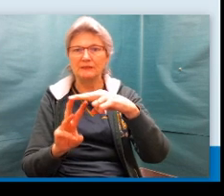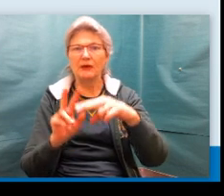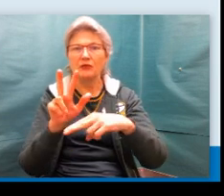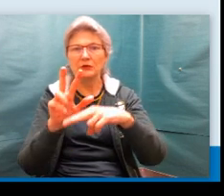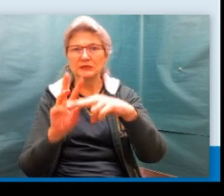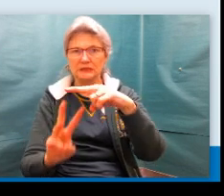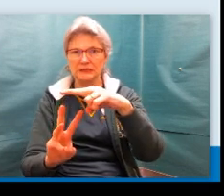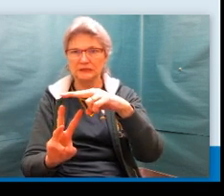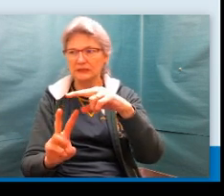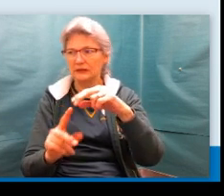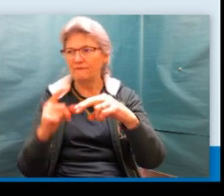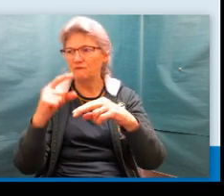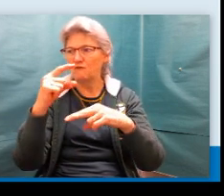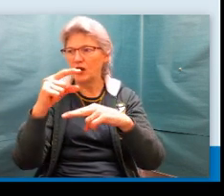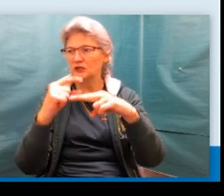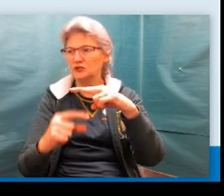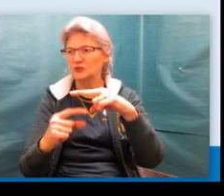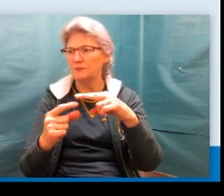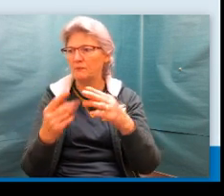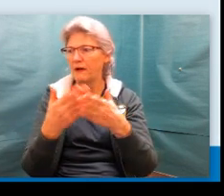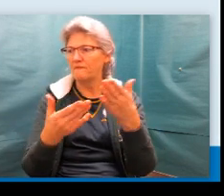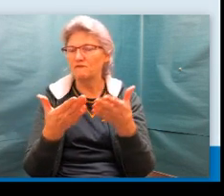3/6. Okay, well, I can do this.